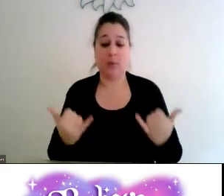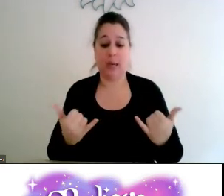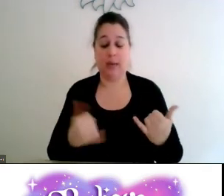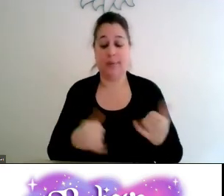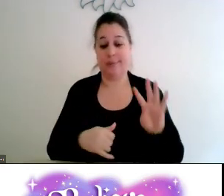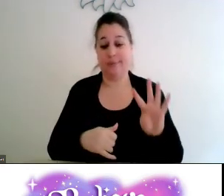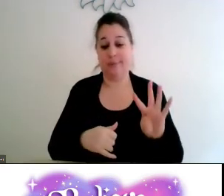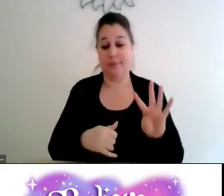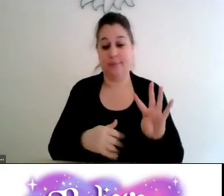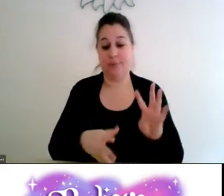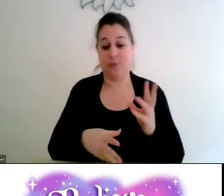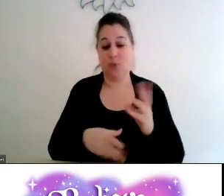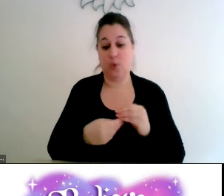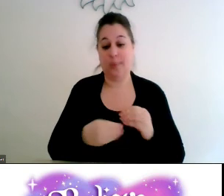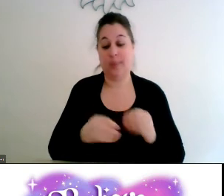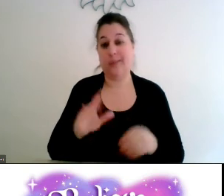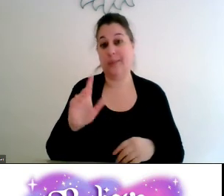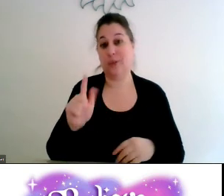All right, next slide.